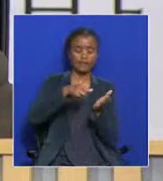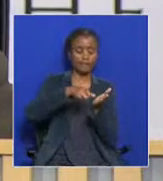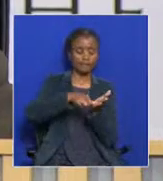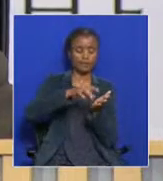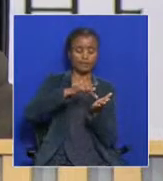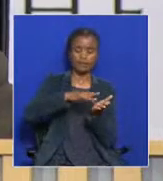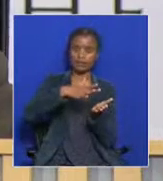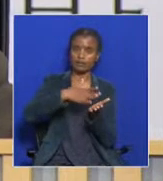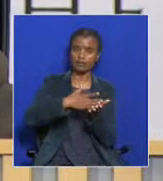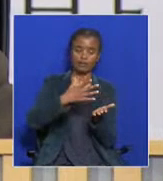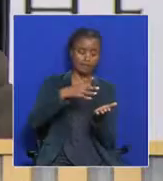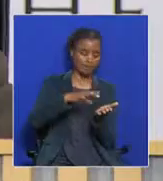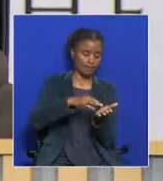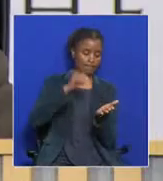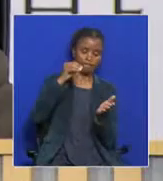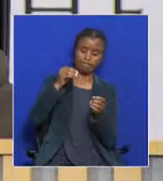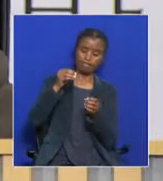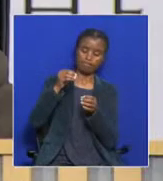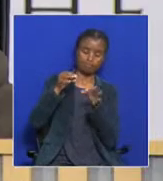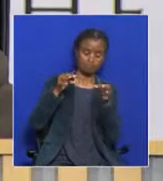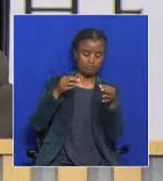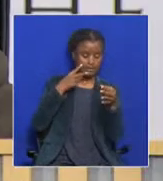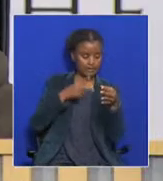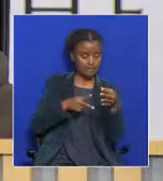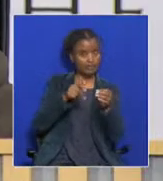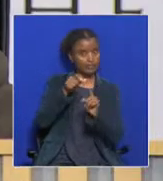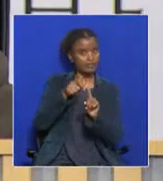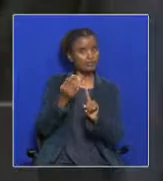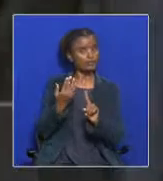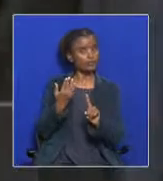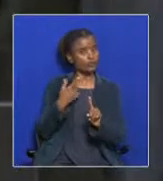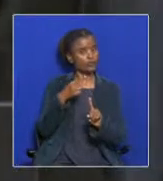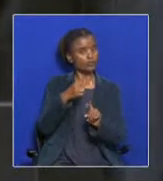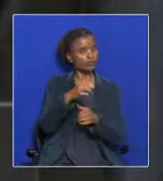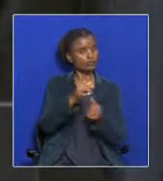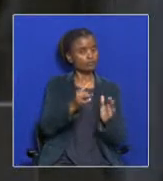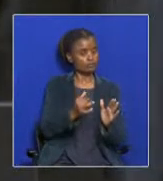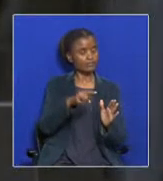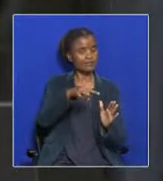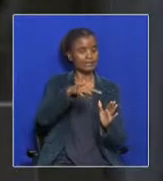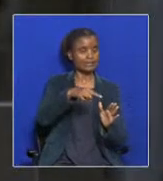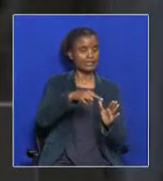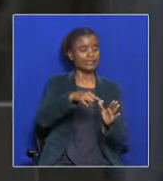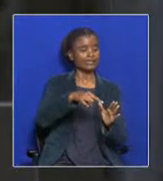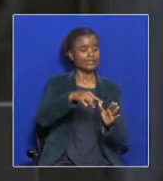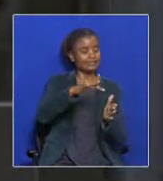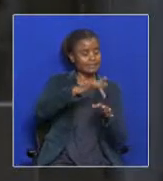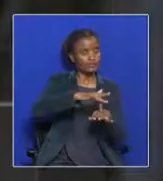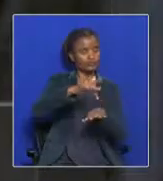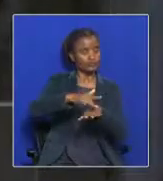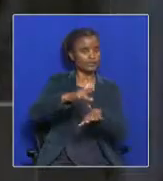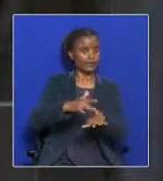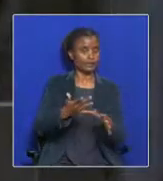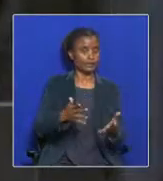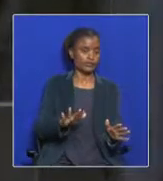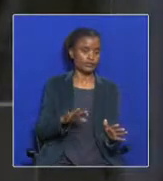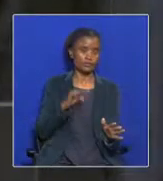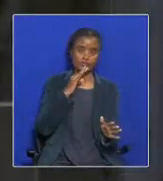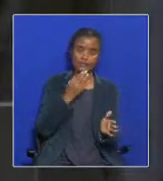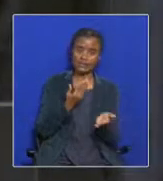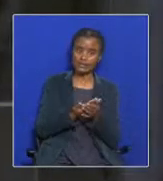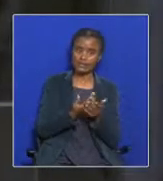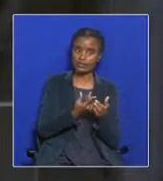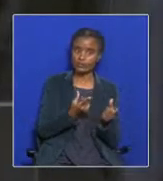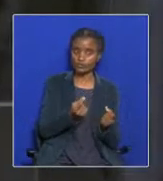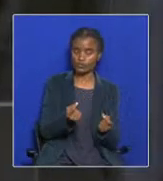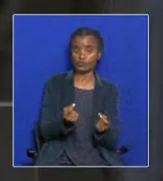has handled those goods, and therefore it is a big deal when you do what you did,